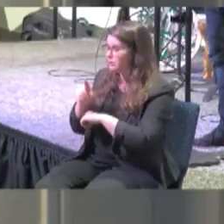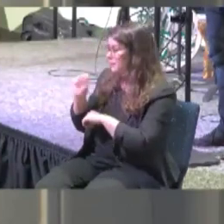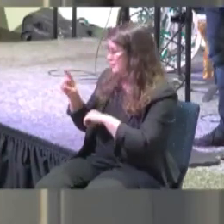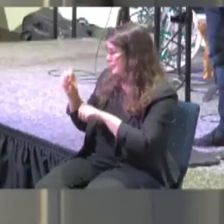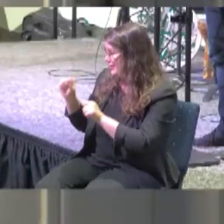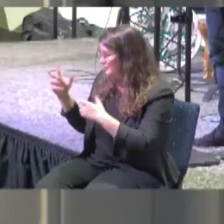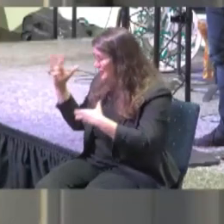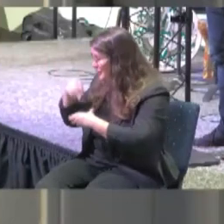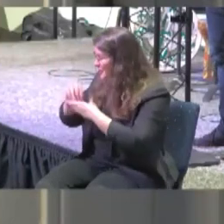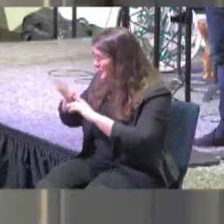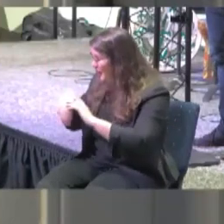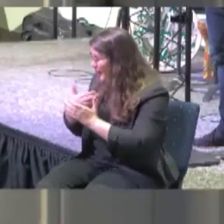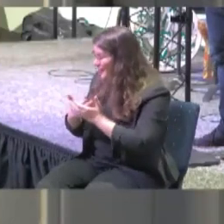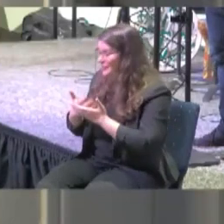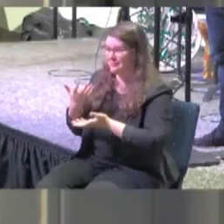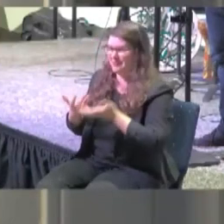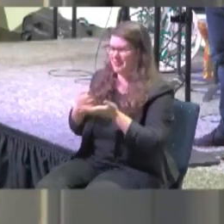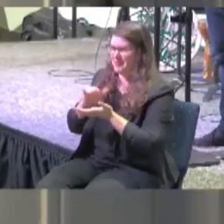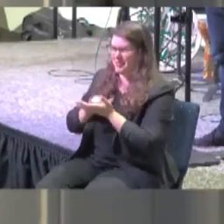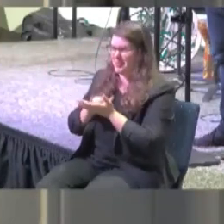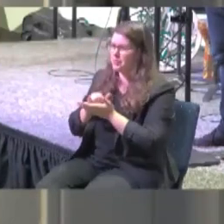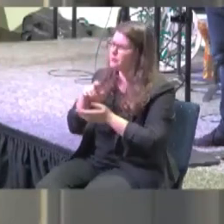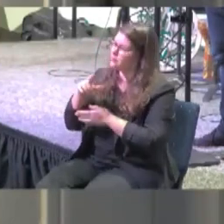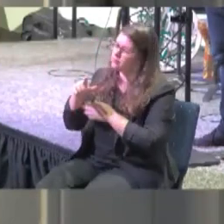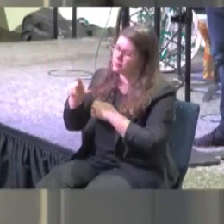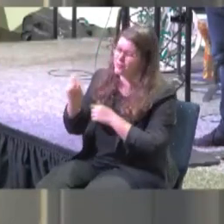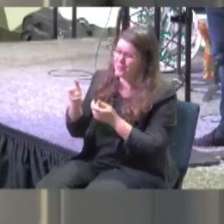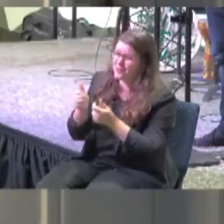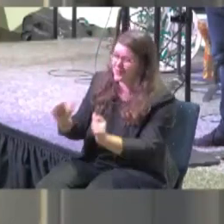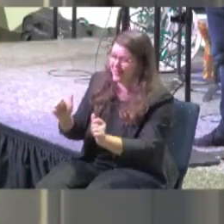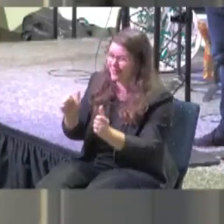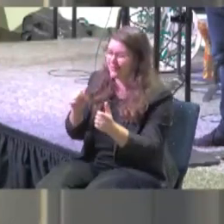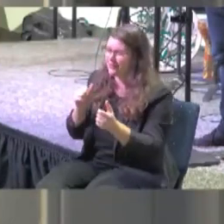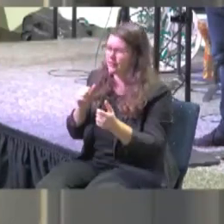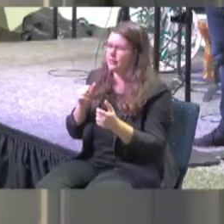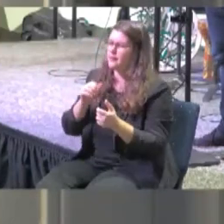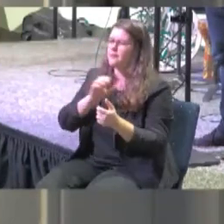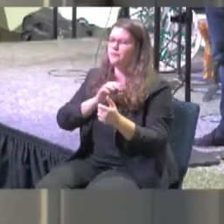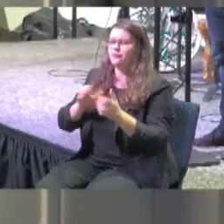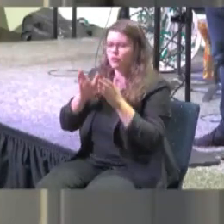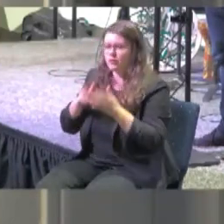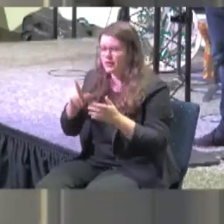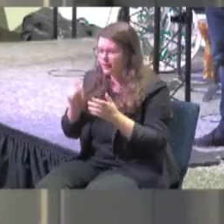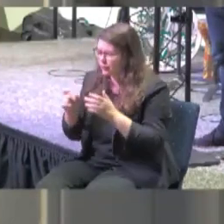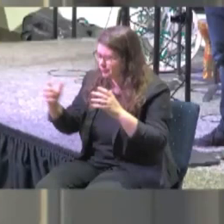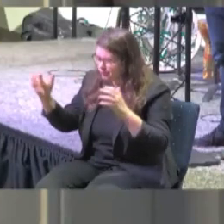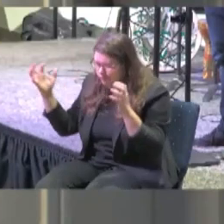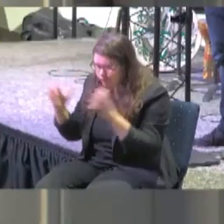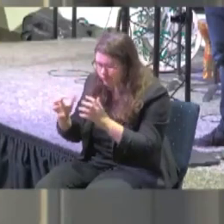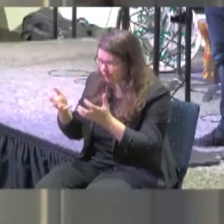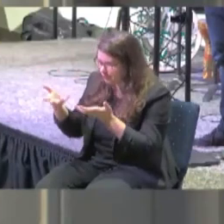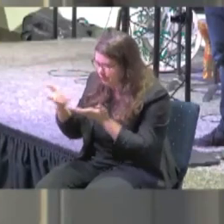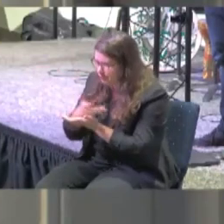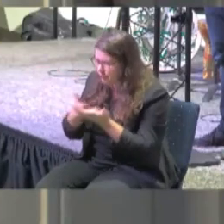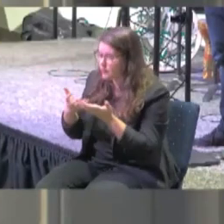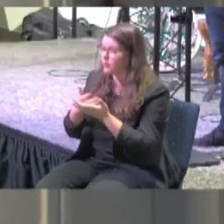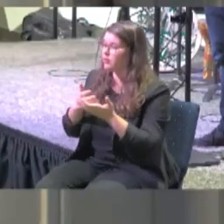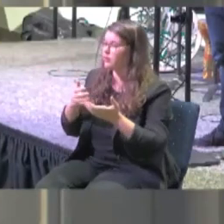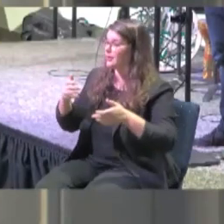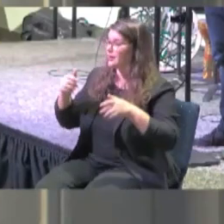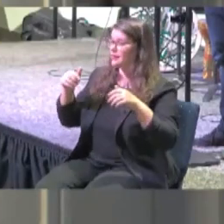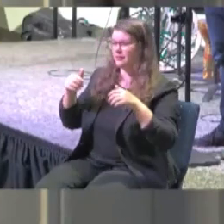But yes, there's a place for Christians to talk together. Obviously, this is not the generation for edicts and